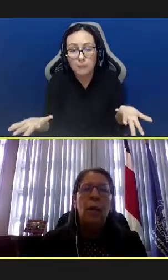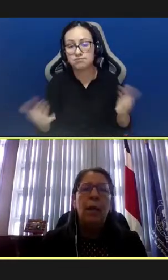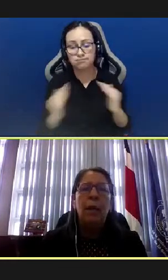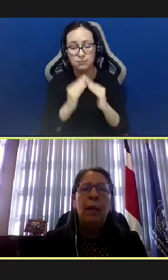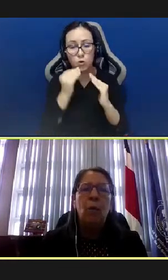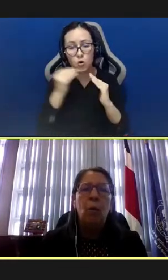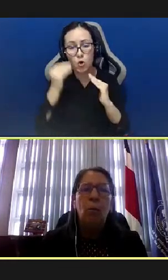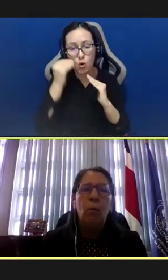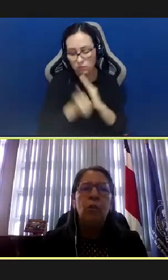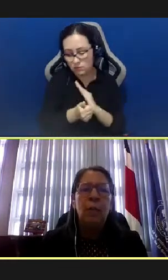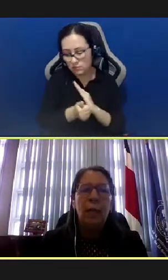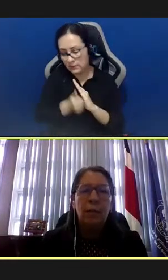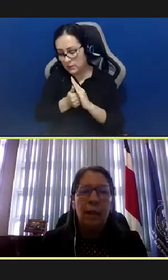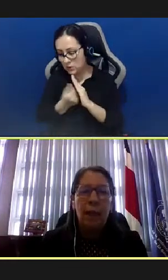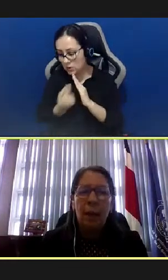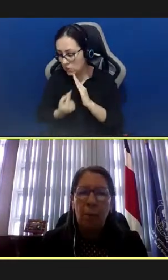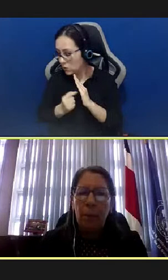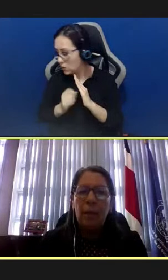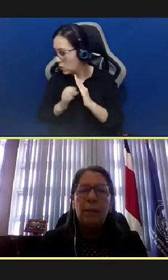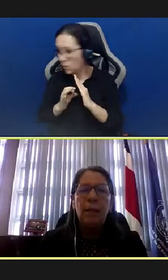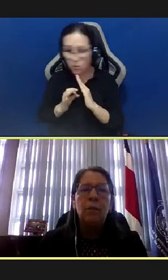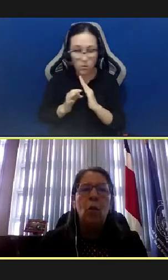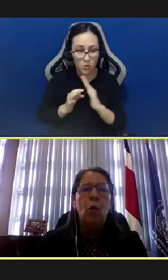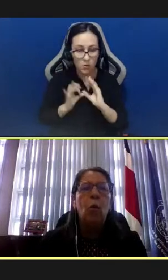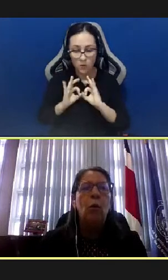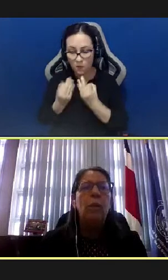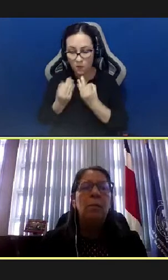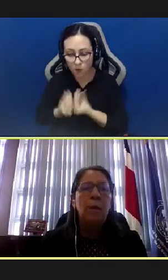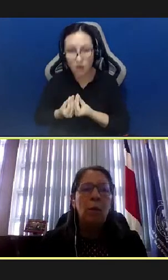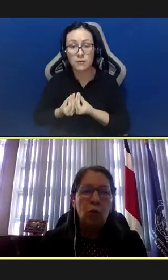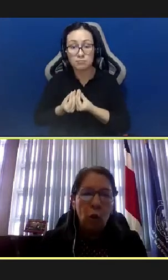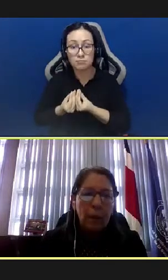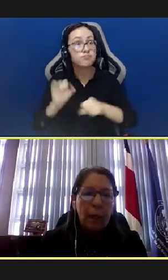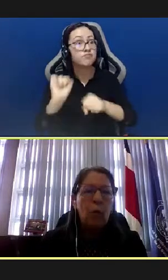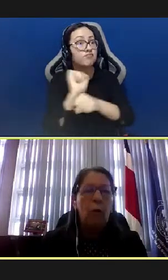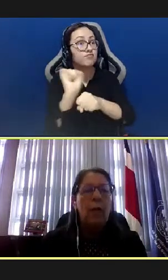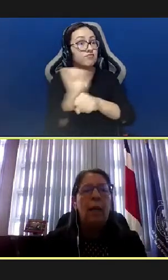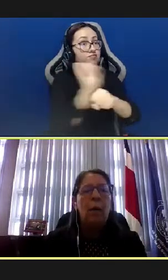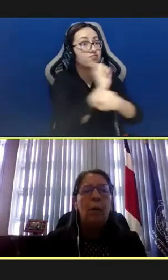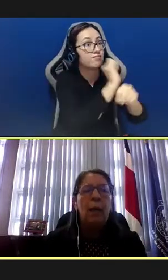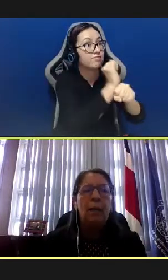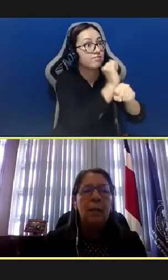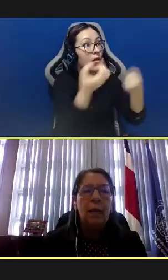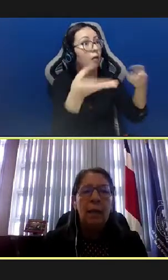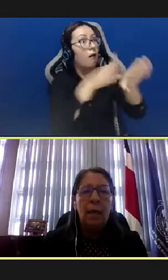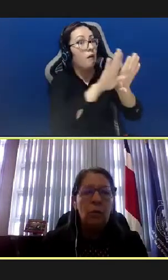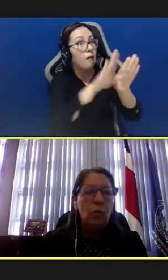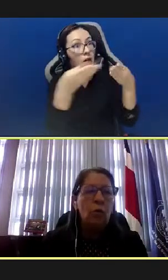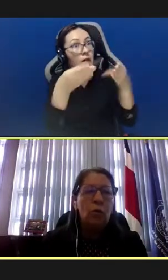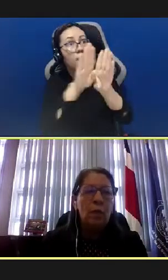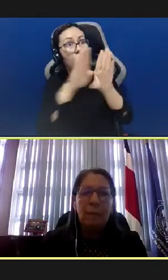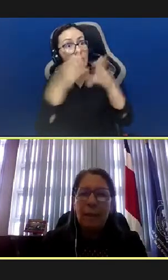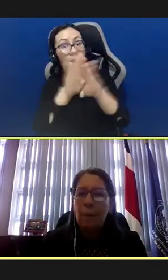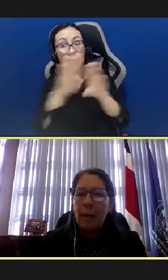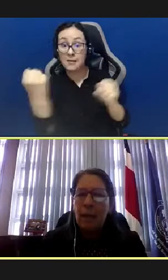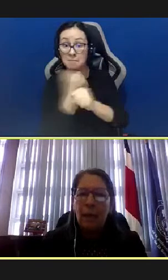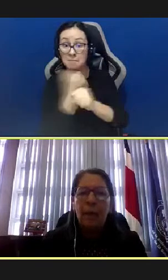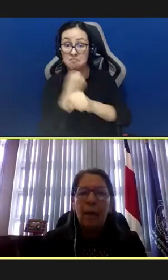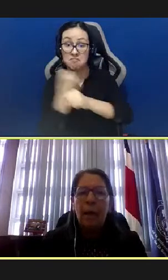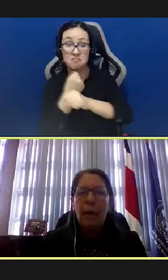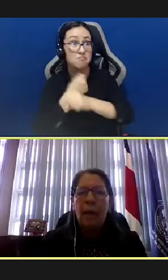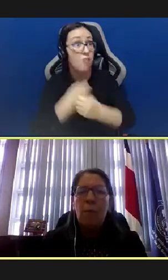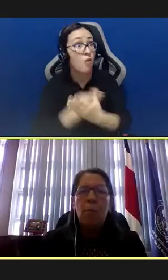of course, a lot of this is associated with the shutdown of businesses, lockdowns during the